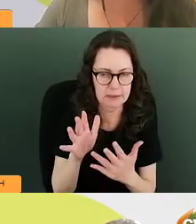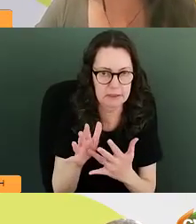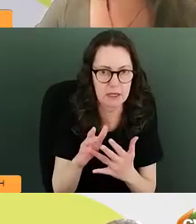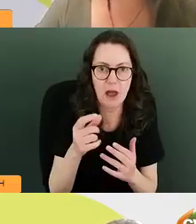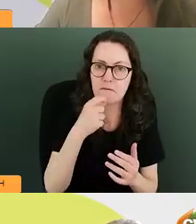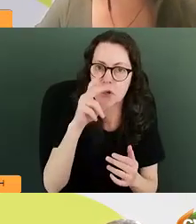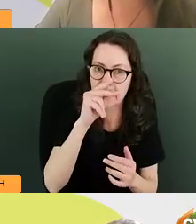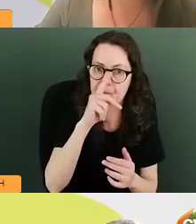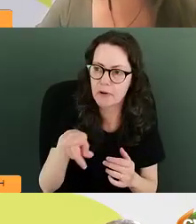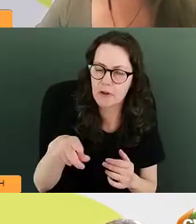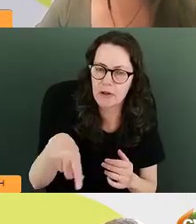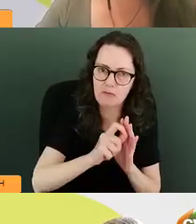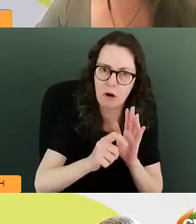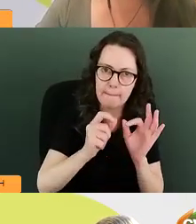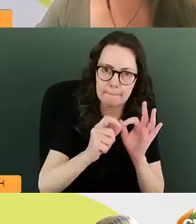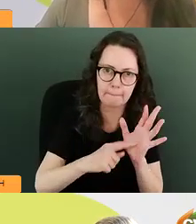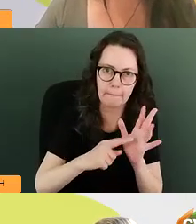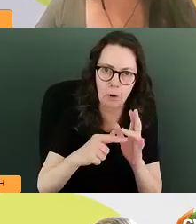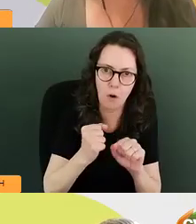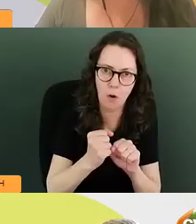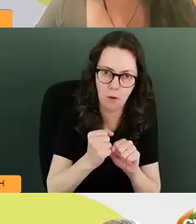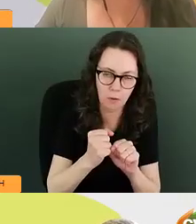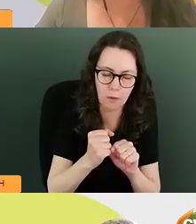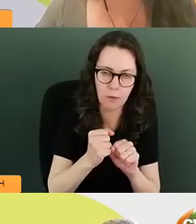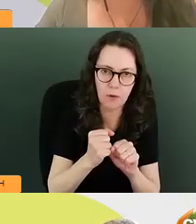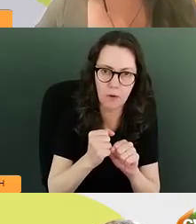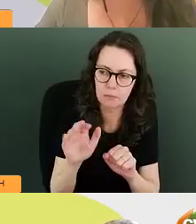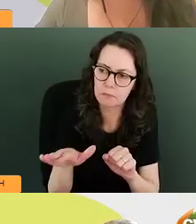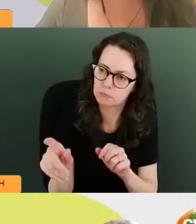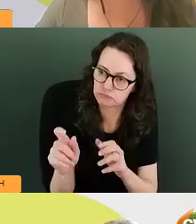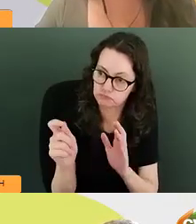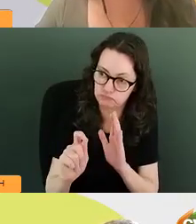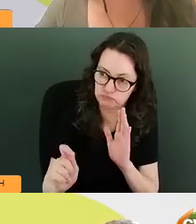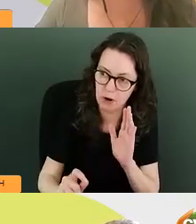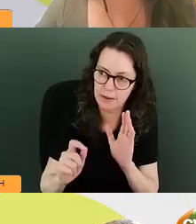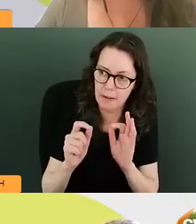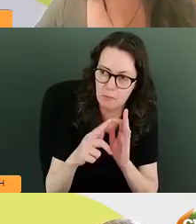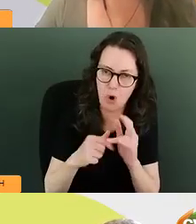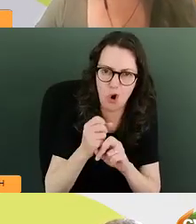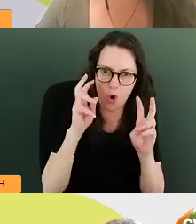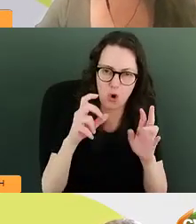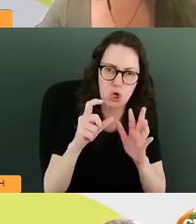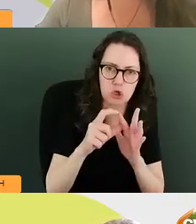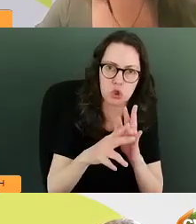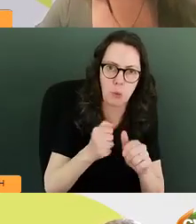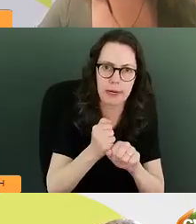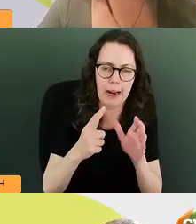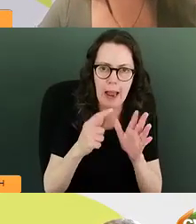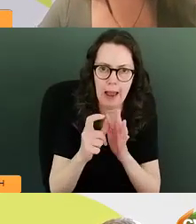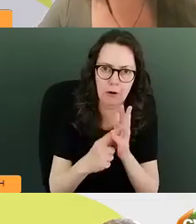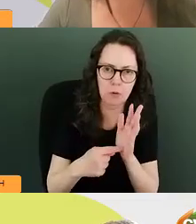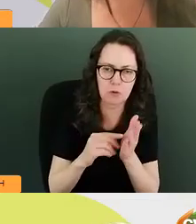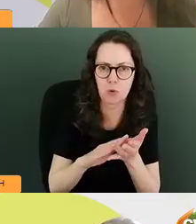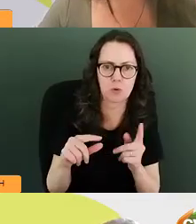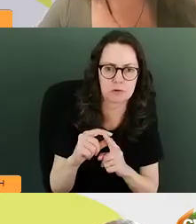blogs as part of a series titled Doing Adulthood. We asked young people to think